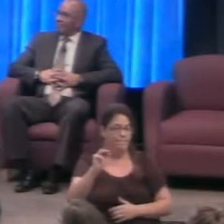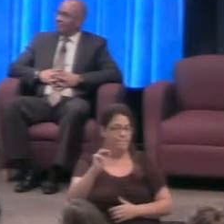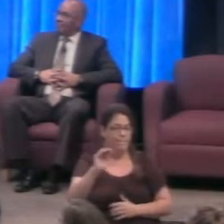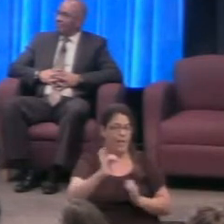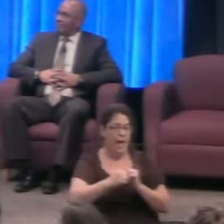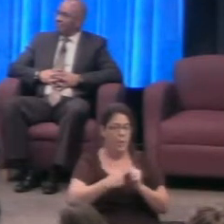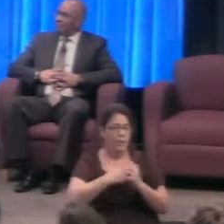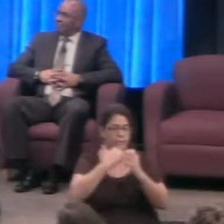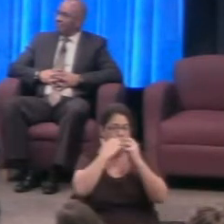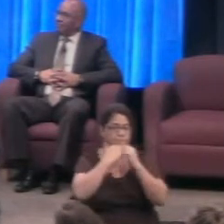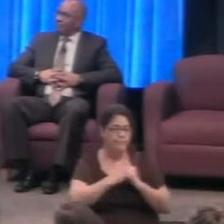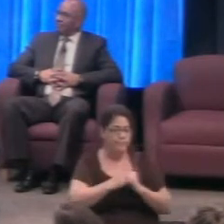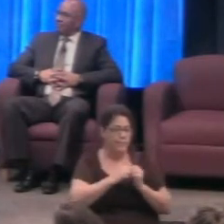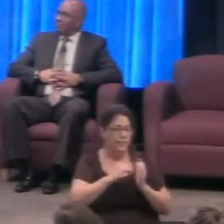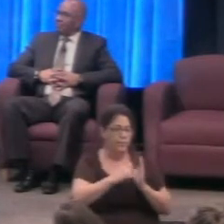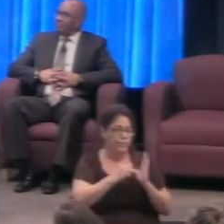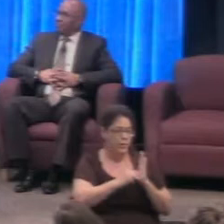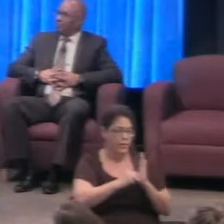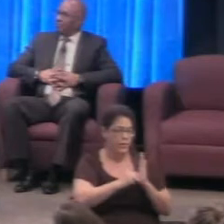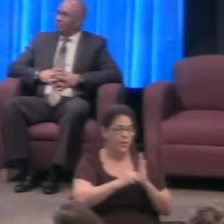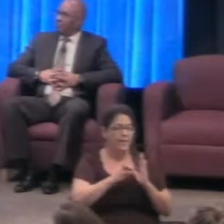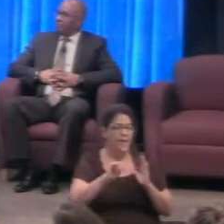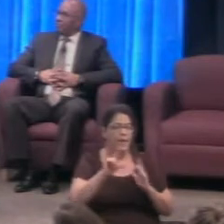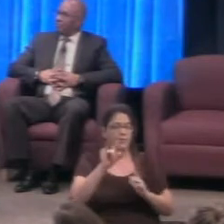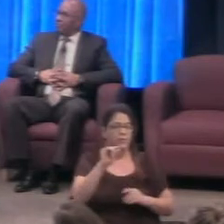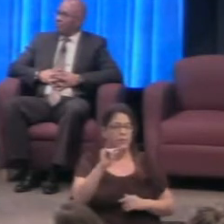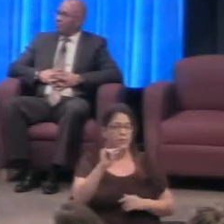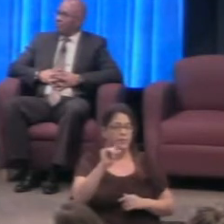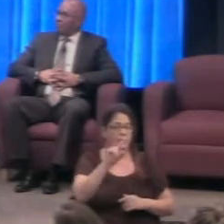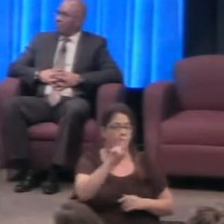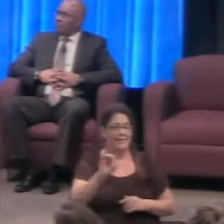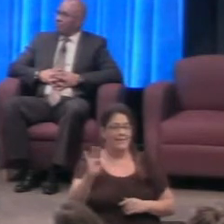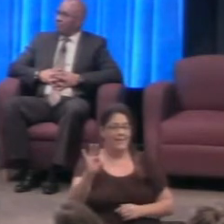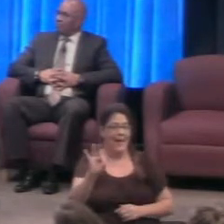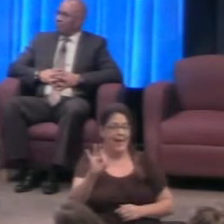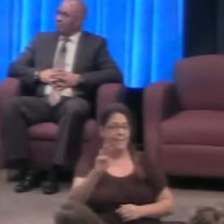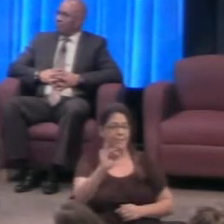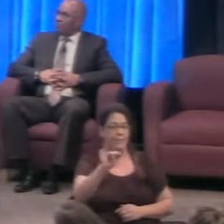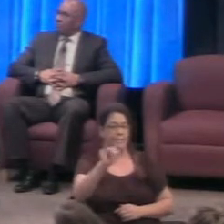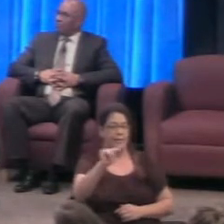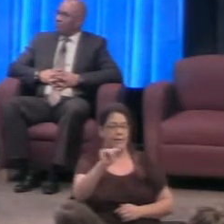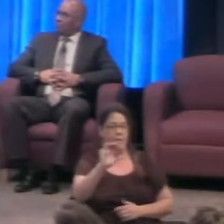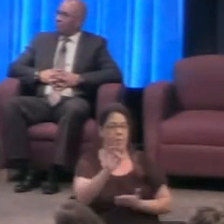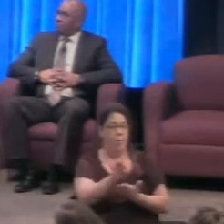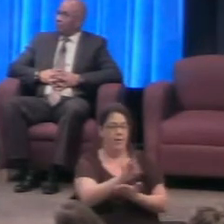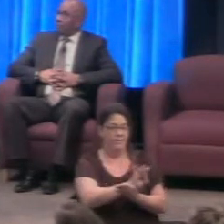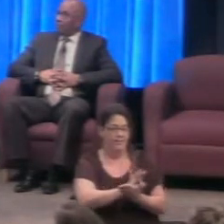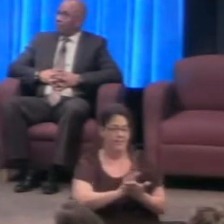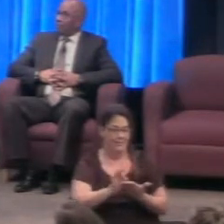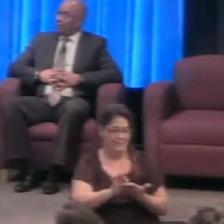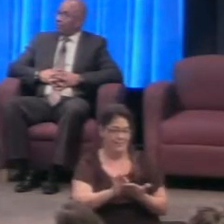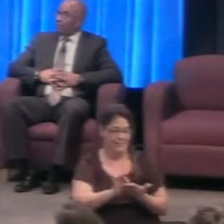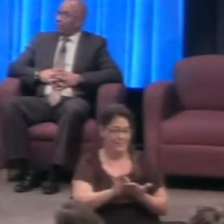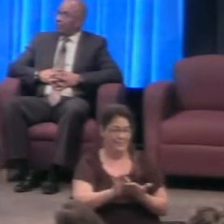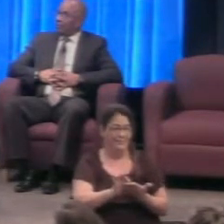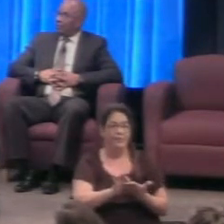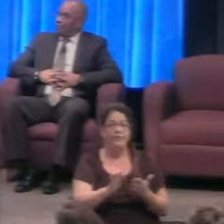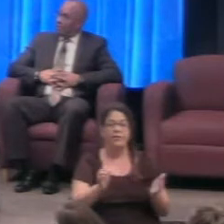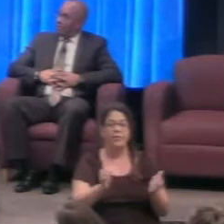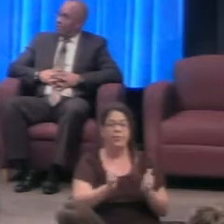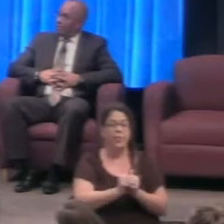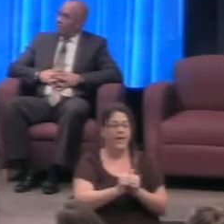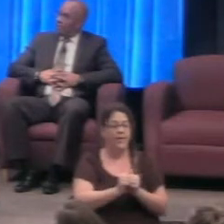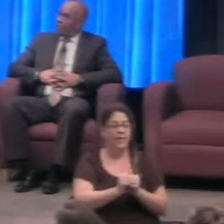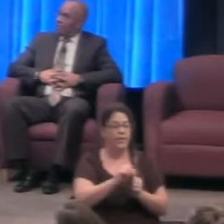her. So for this is a 2009 mint series of coins. Wow. Oh, including a